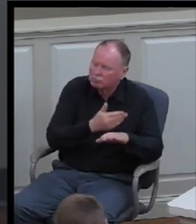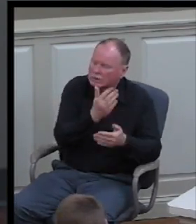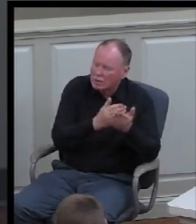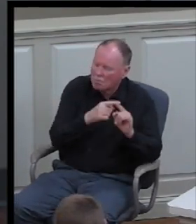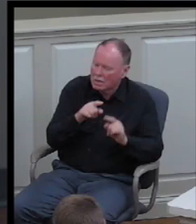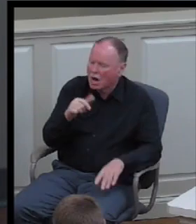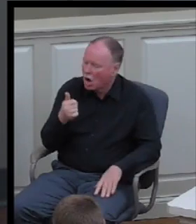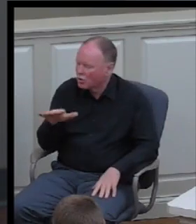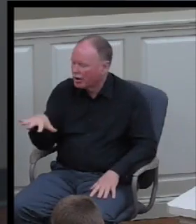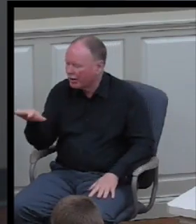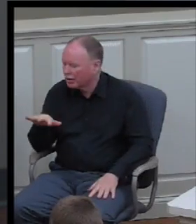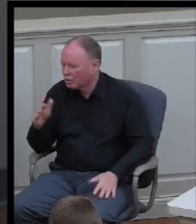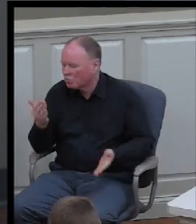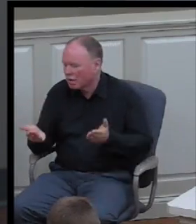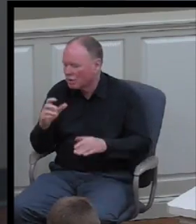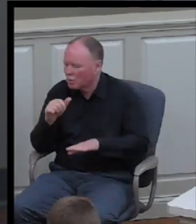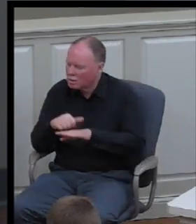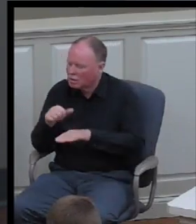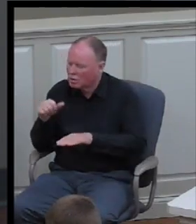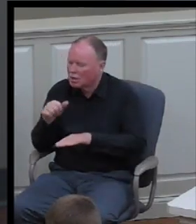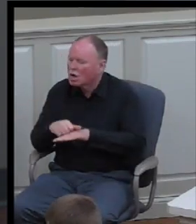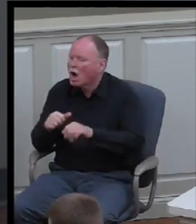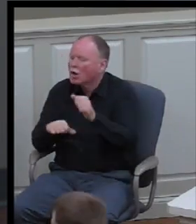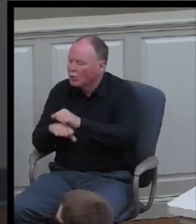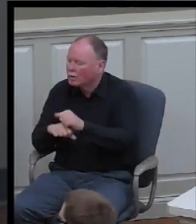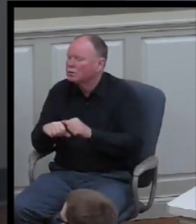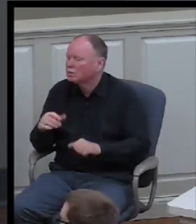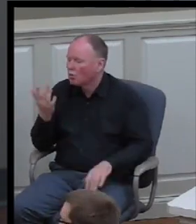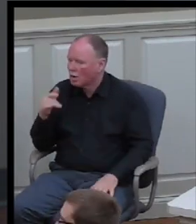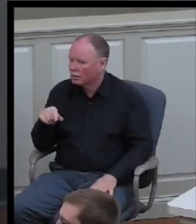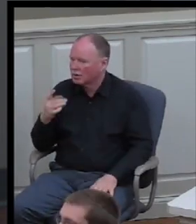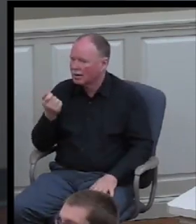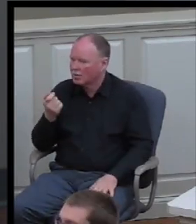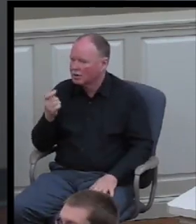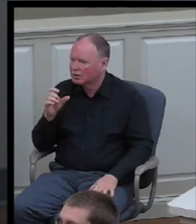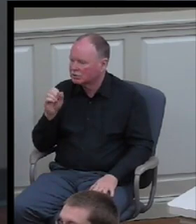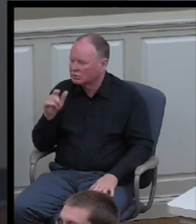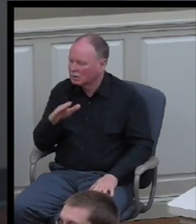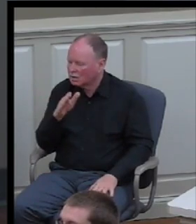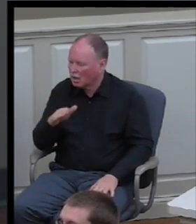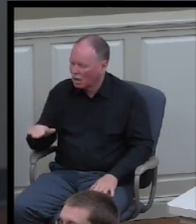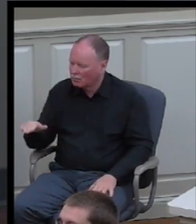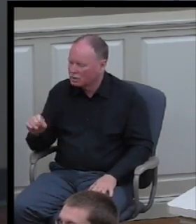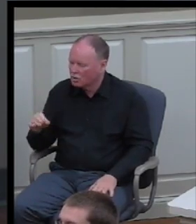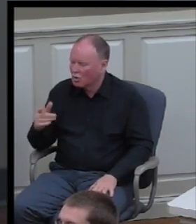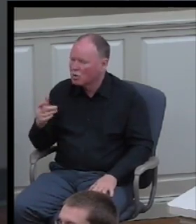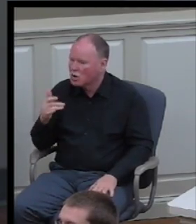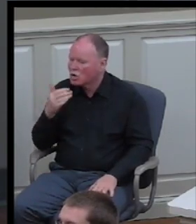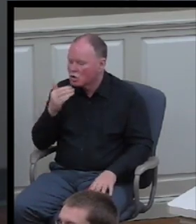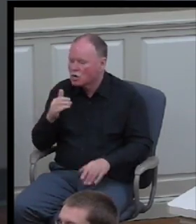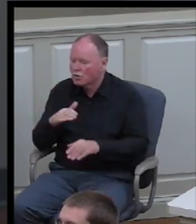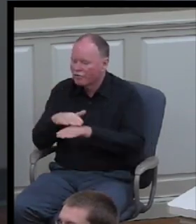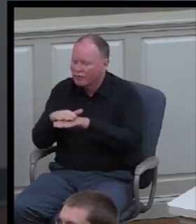the approaches we're putting in are probably going to be concrete. The reason for that is there's a little bit of a slope there. Sure. It'll have a good broom finish. It'll make